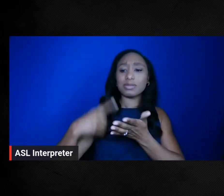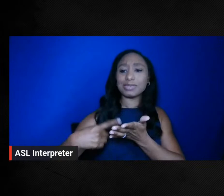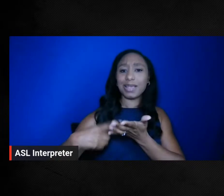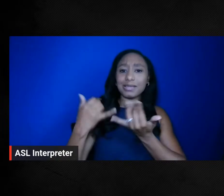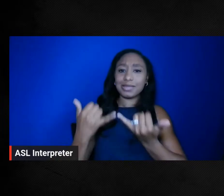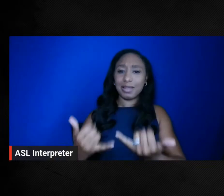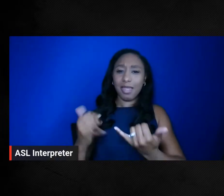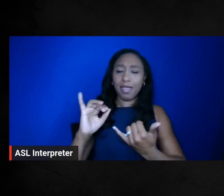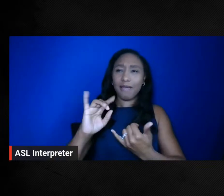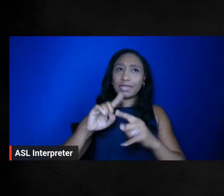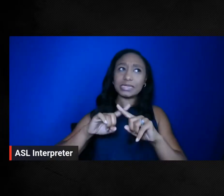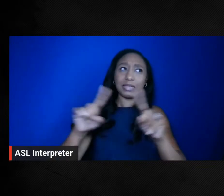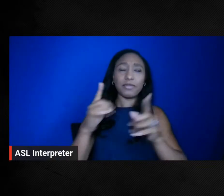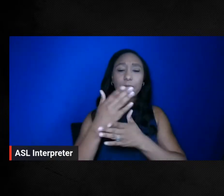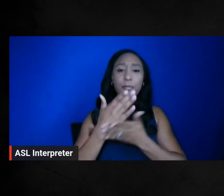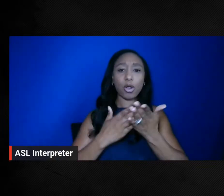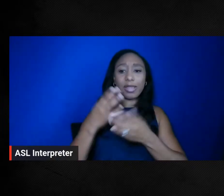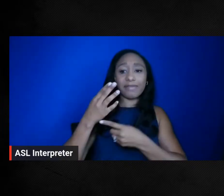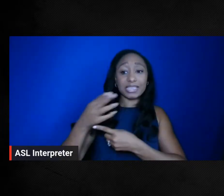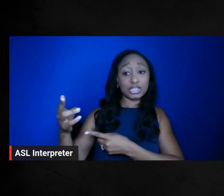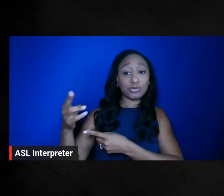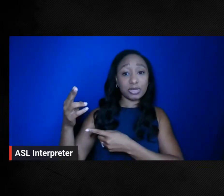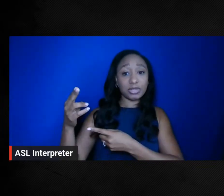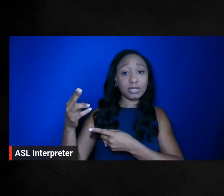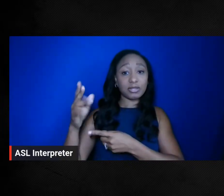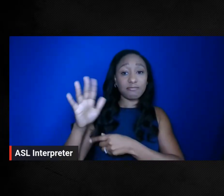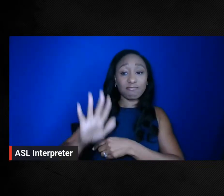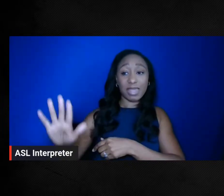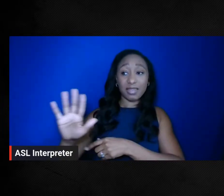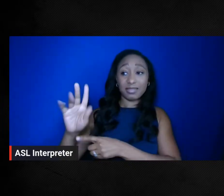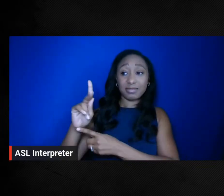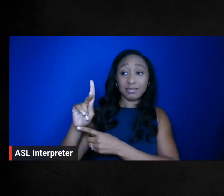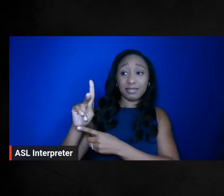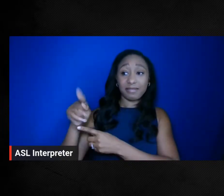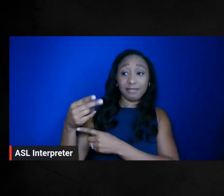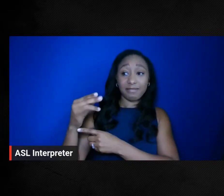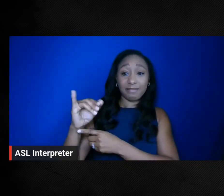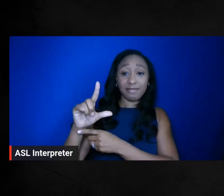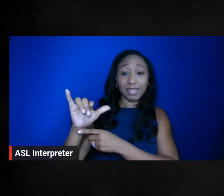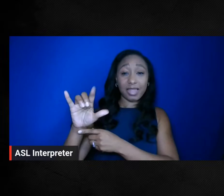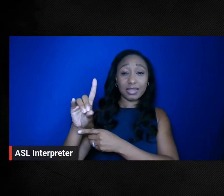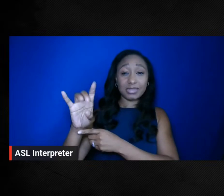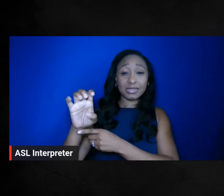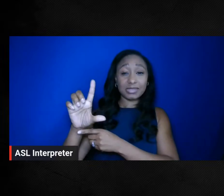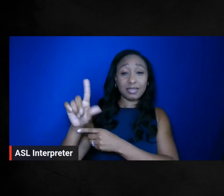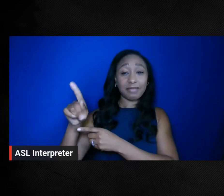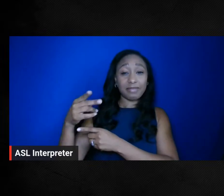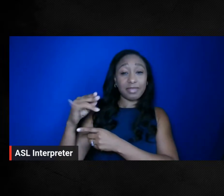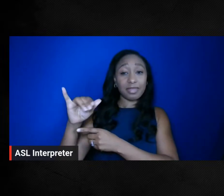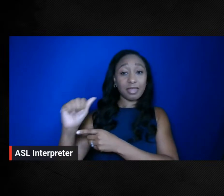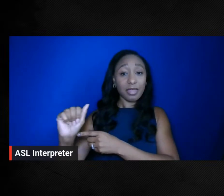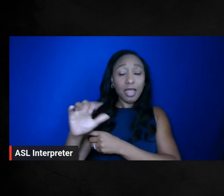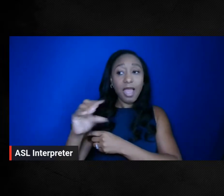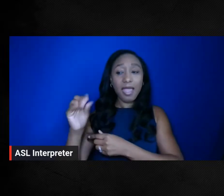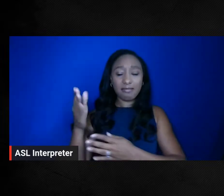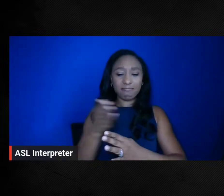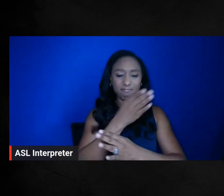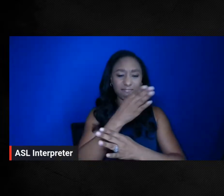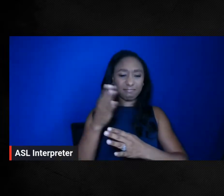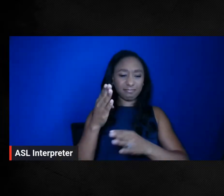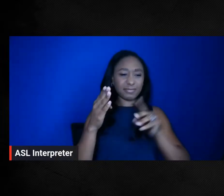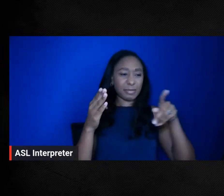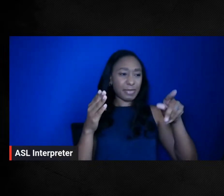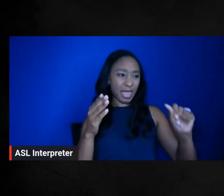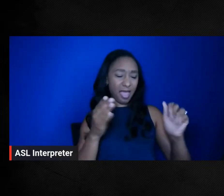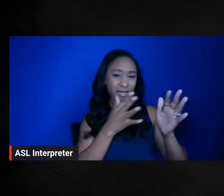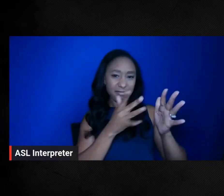of the history of our region, Pennsylvania and Maryland and the borders in between. So I'm